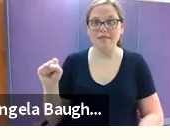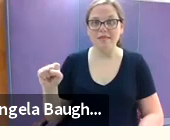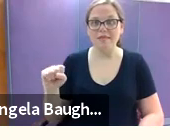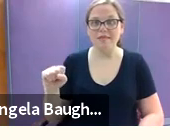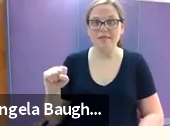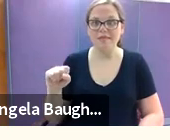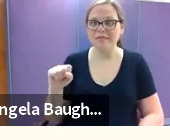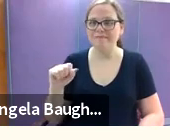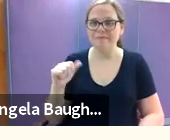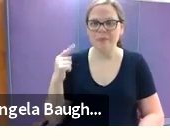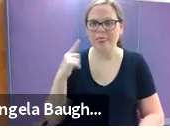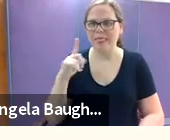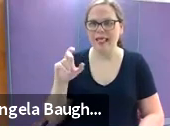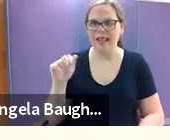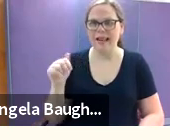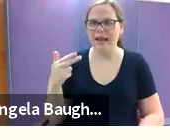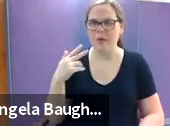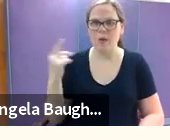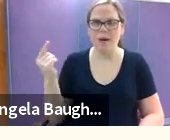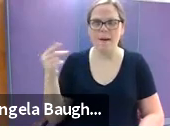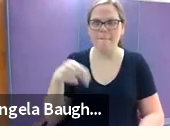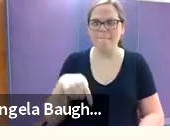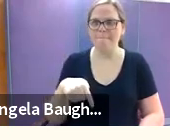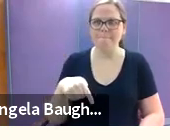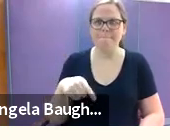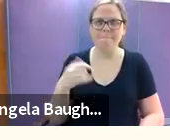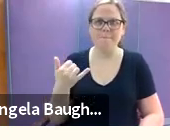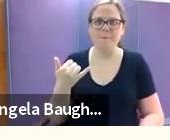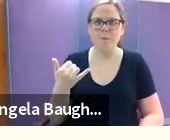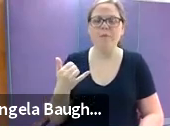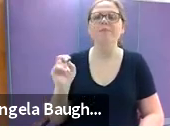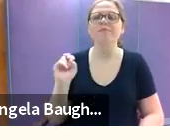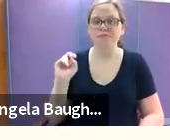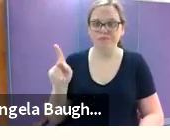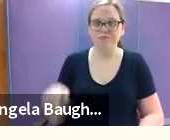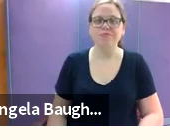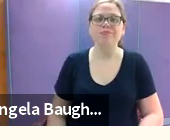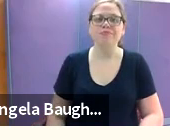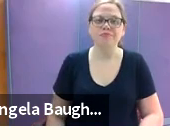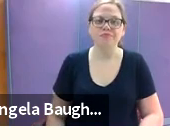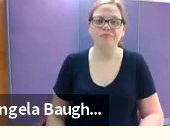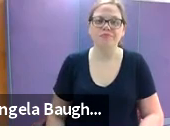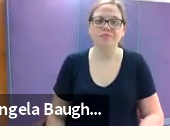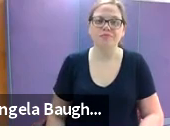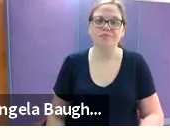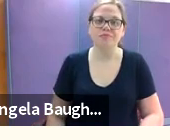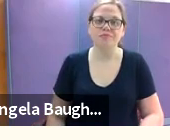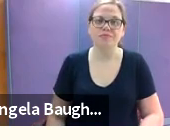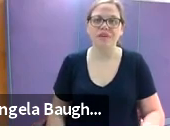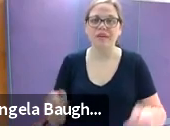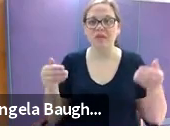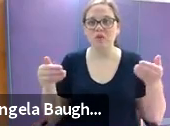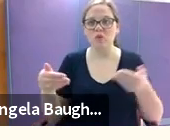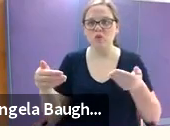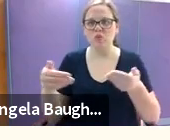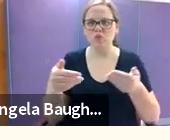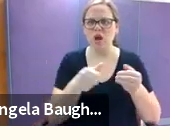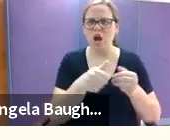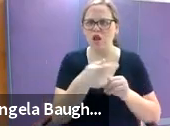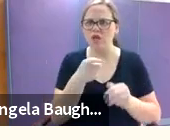think Leah is joining us. I don't think Leah or Catherine is joining us today. Okay. Now, do I need to introduce others or how do we do